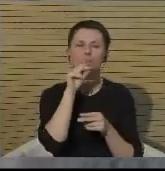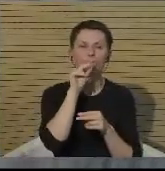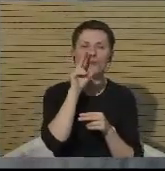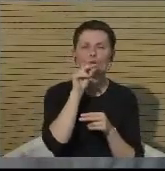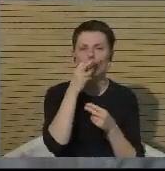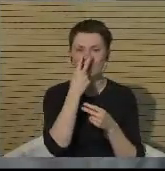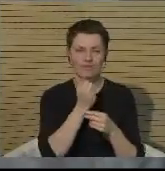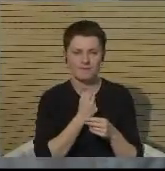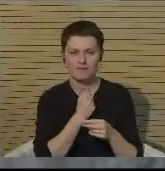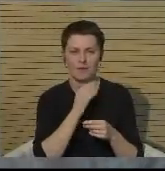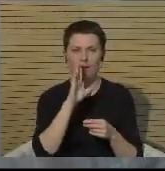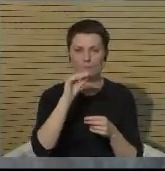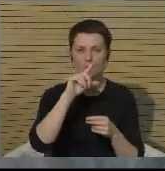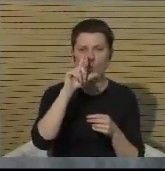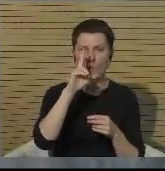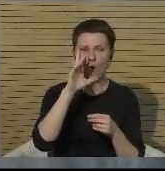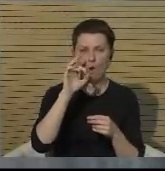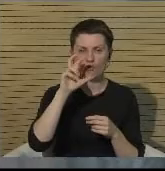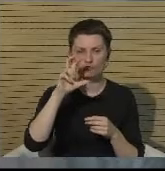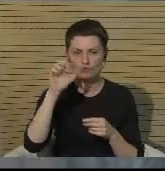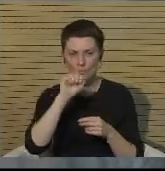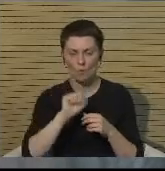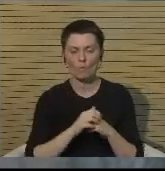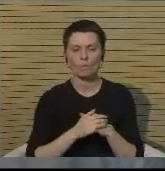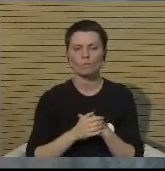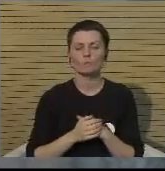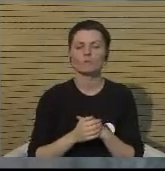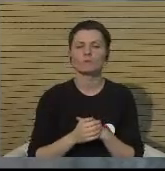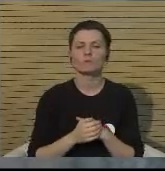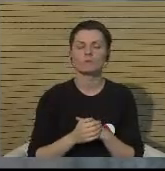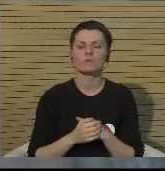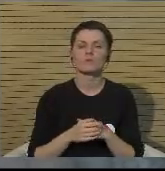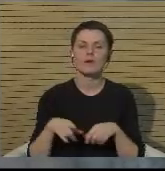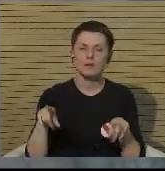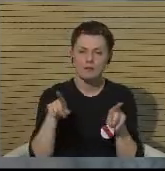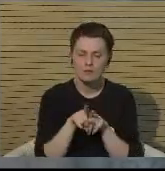and this is, you know, the way people speak. It's like blah, blah, blah.